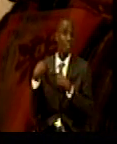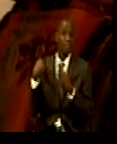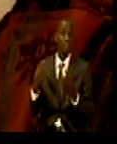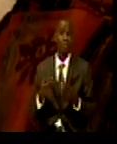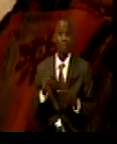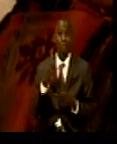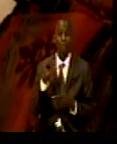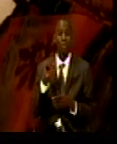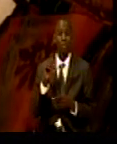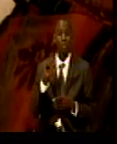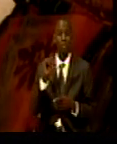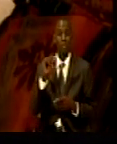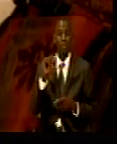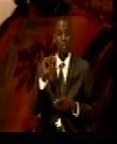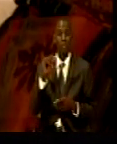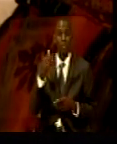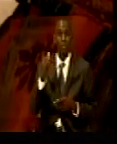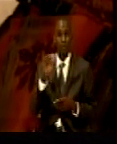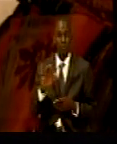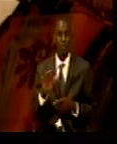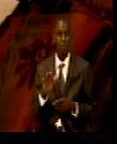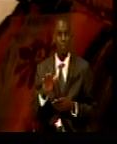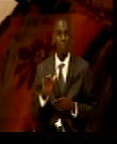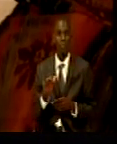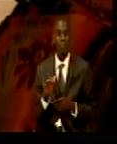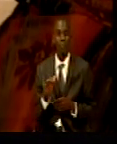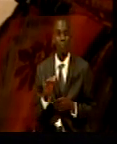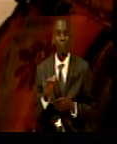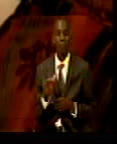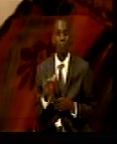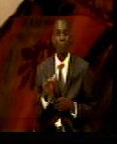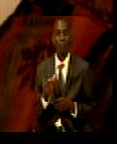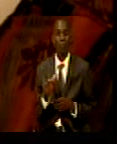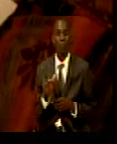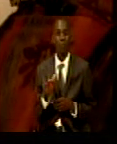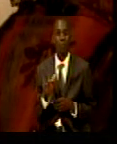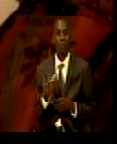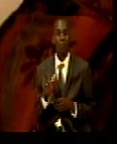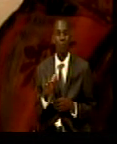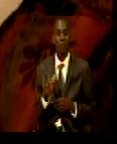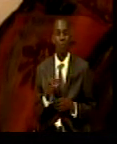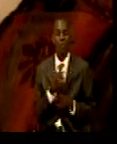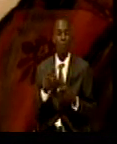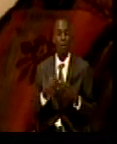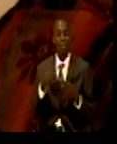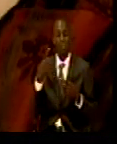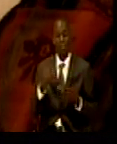2015. It has not been going well. But when the man of God prayed,